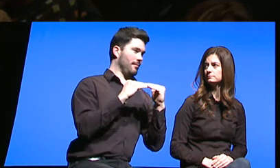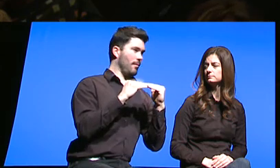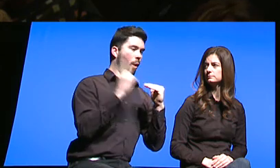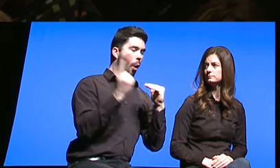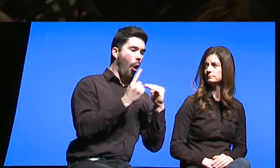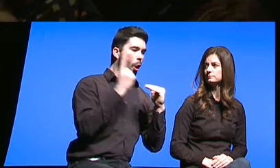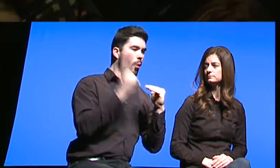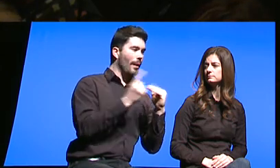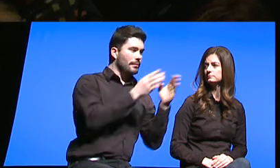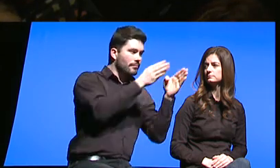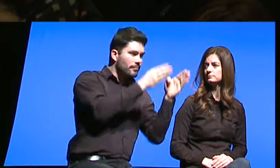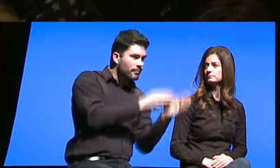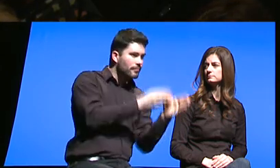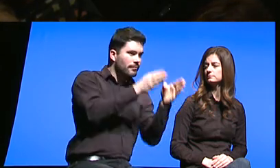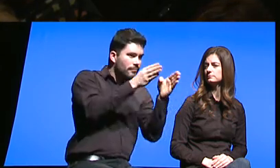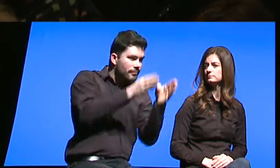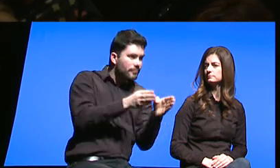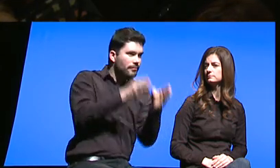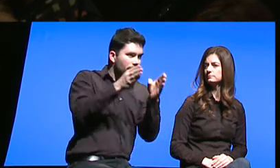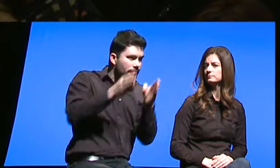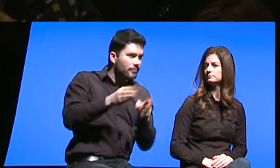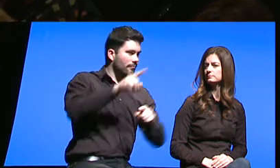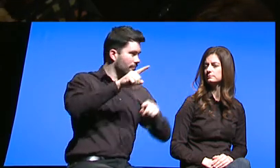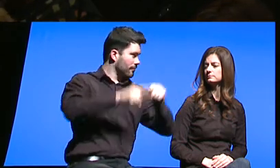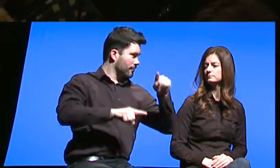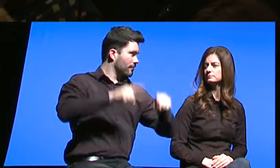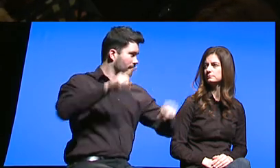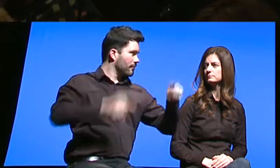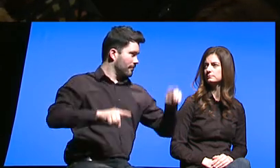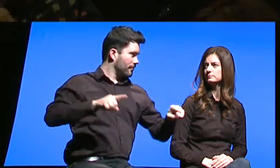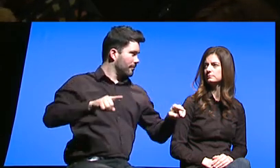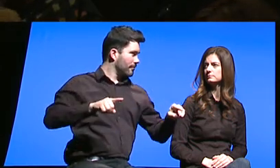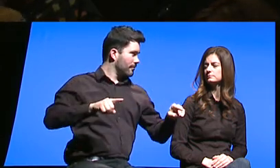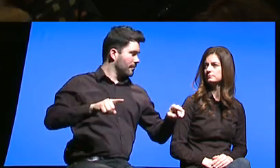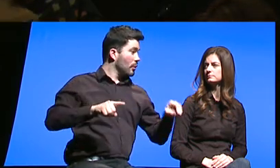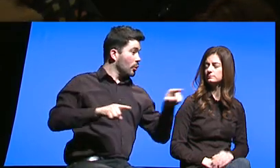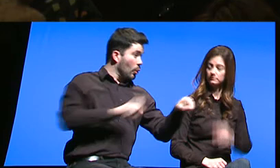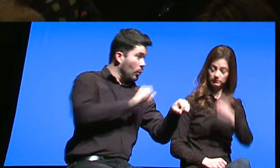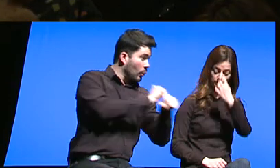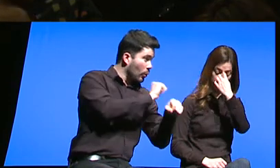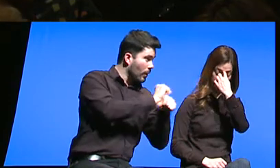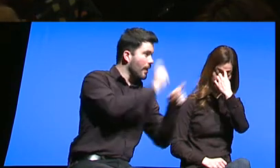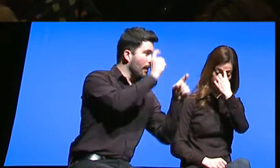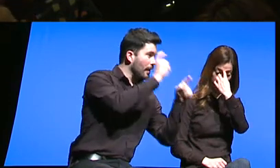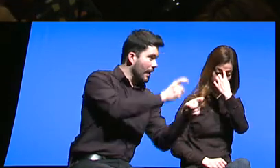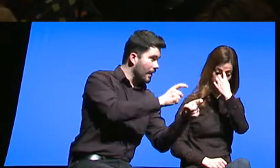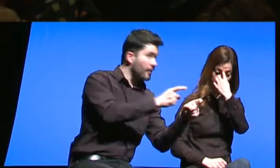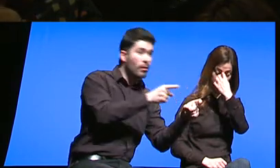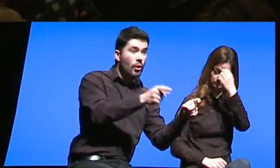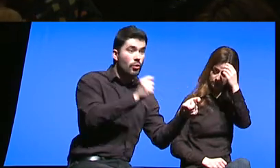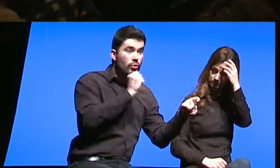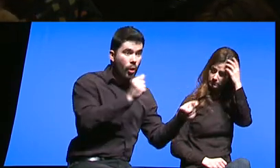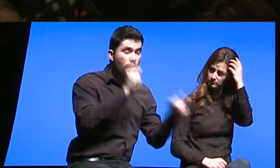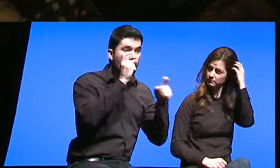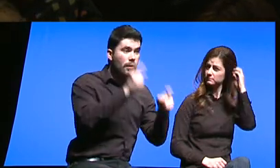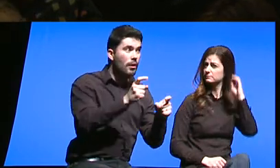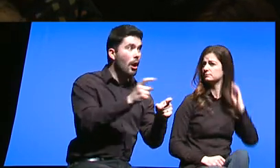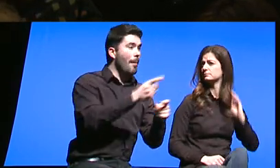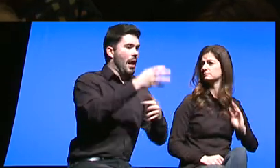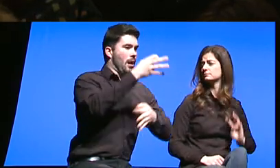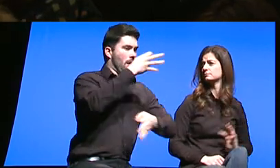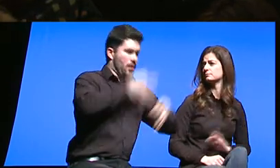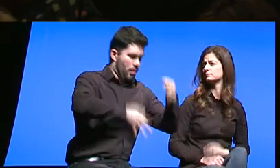individual justice, by which each person receives their due. But by substituting this false concept of